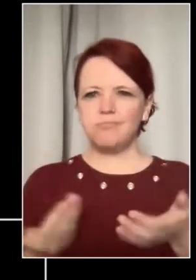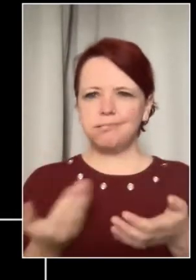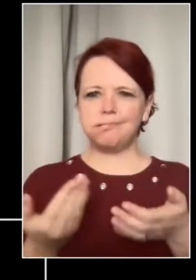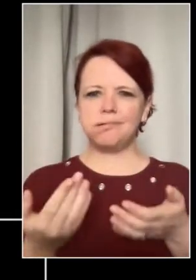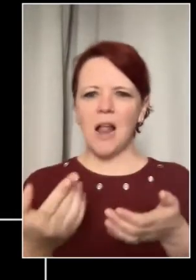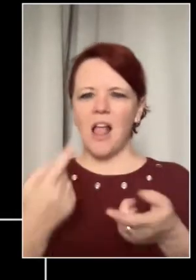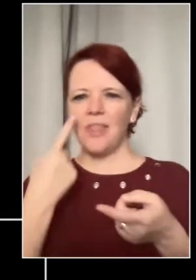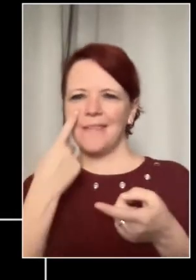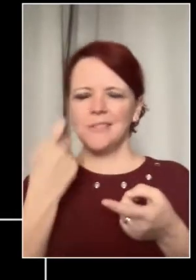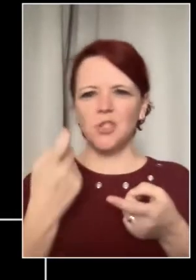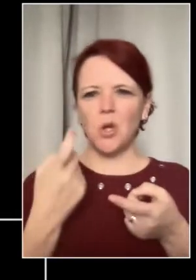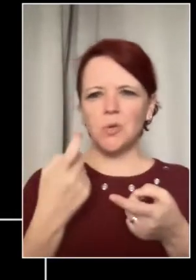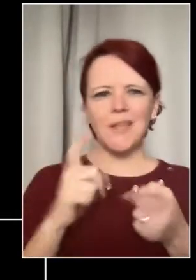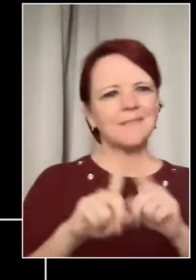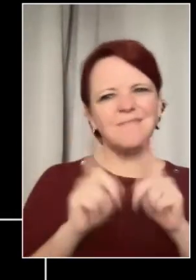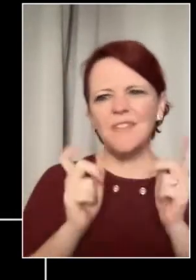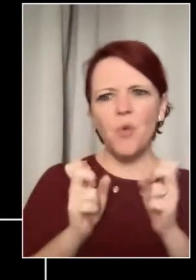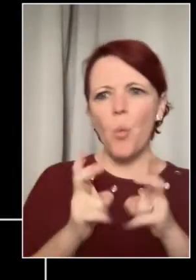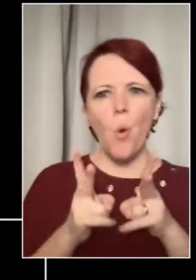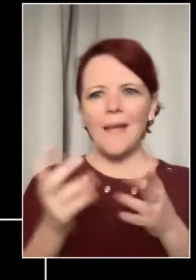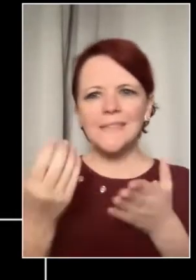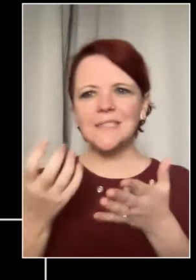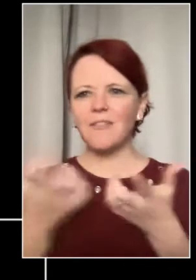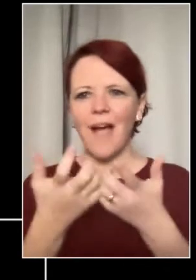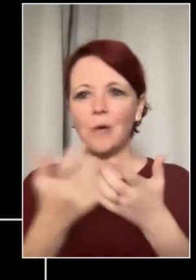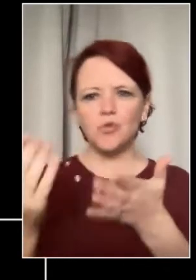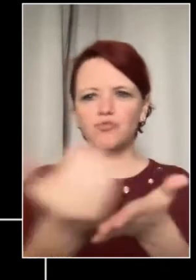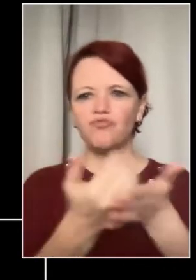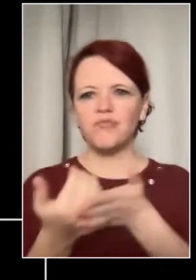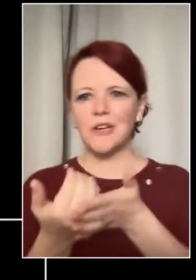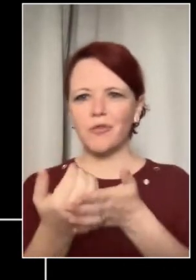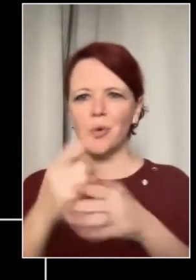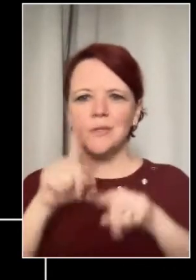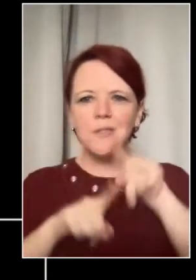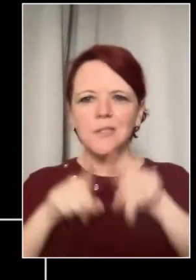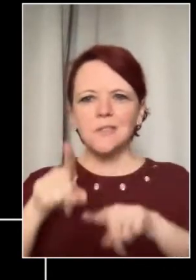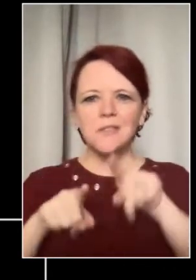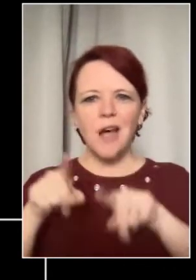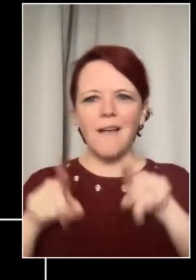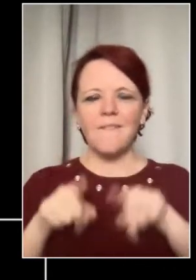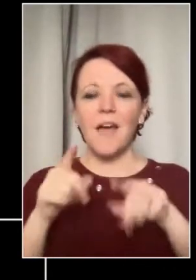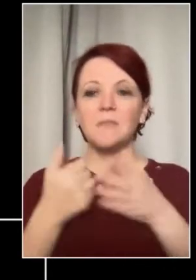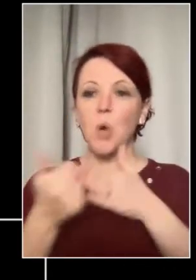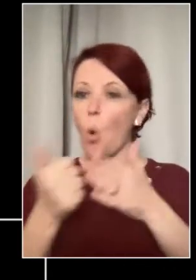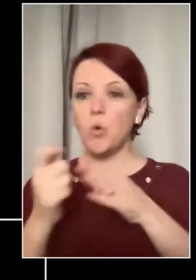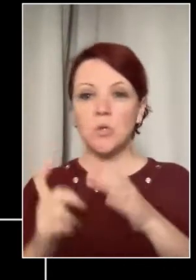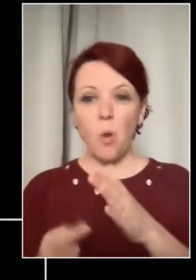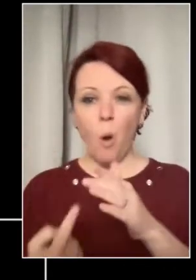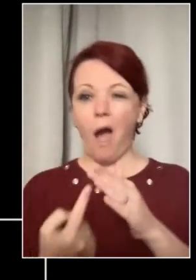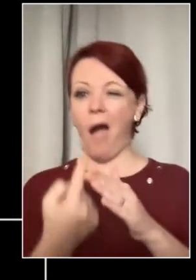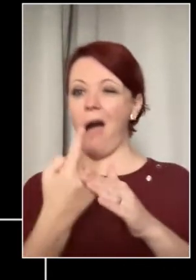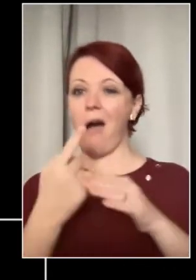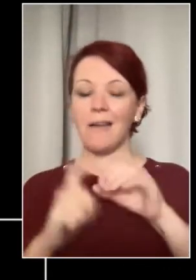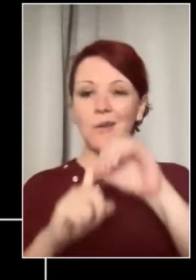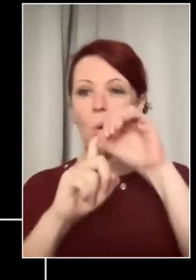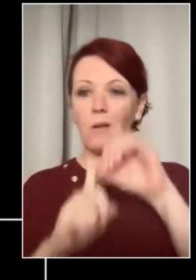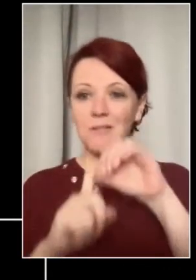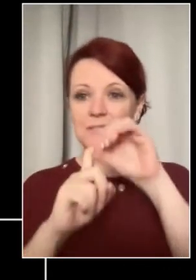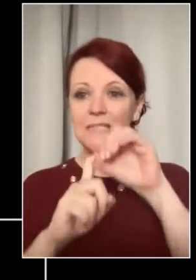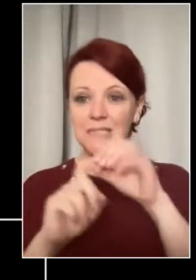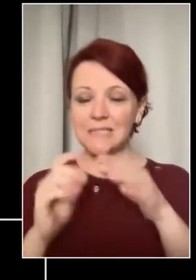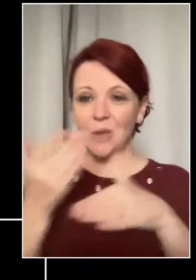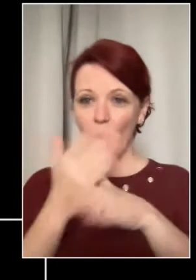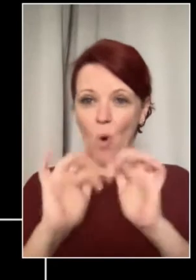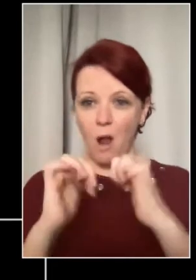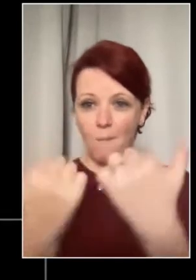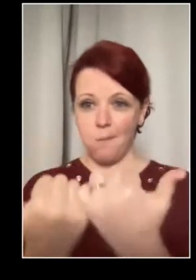their recruitment processes to ensure they have recruited a diverse and high quality apprenticeship workforce. So who is the winner,